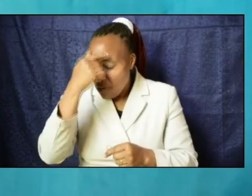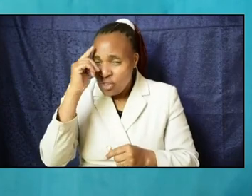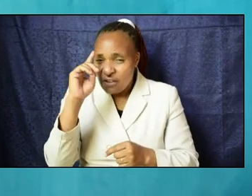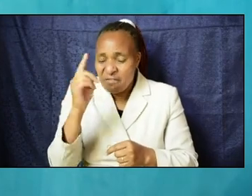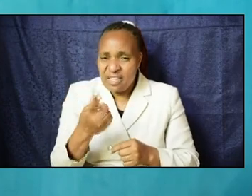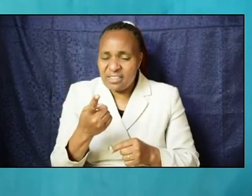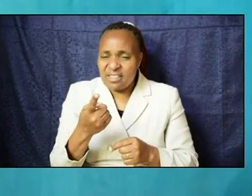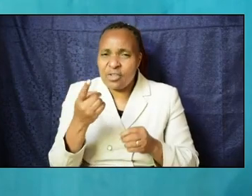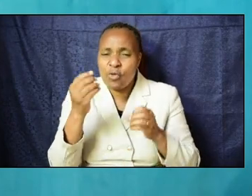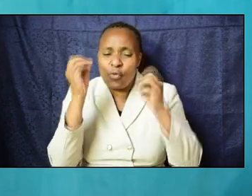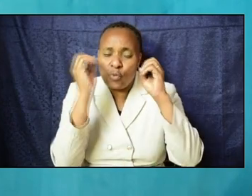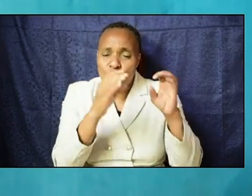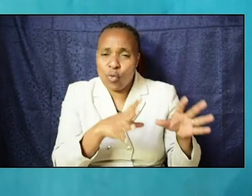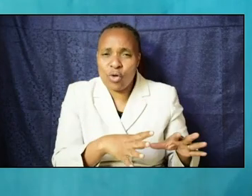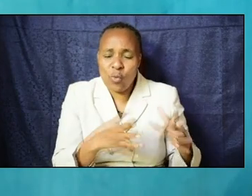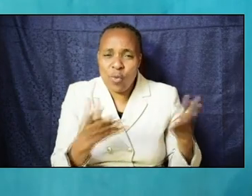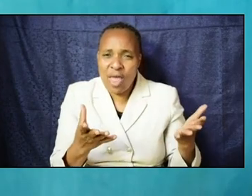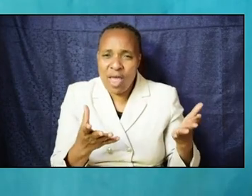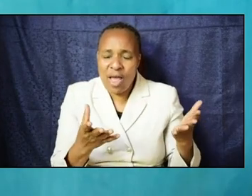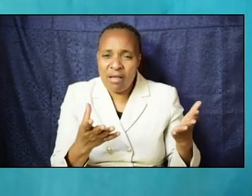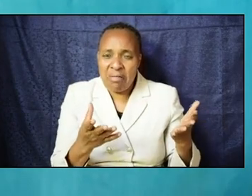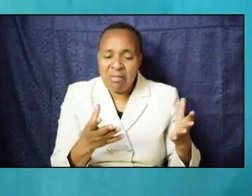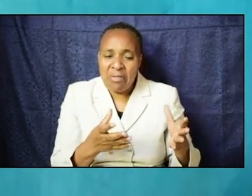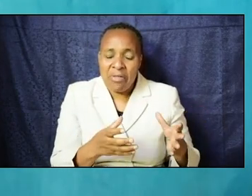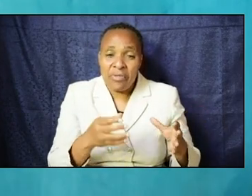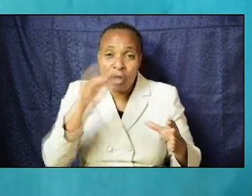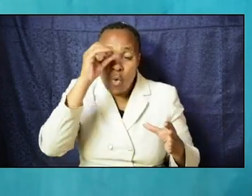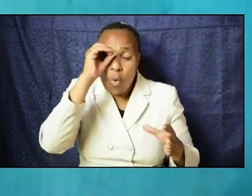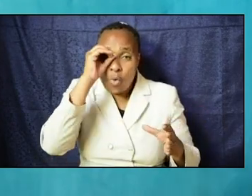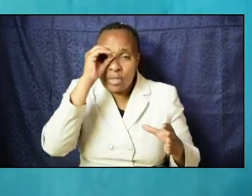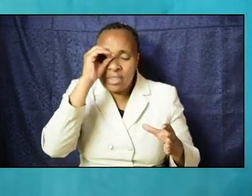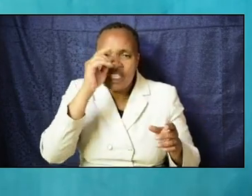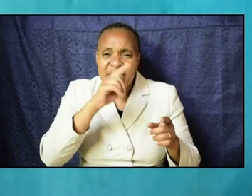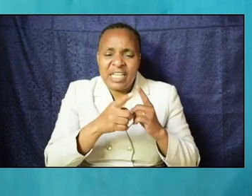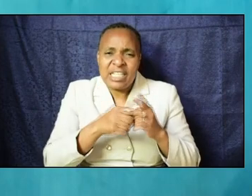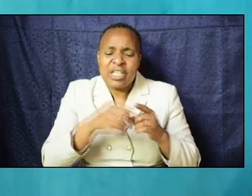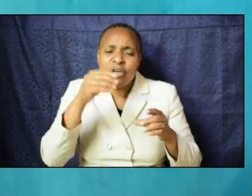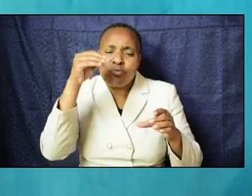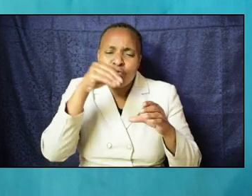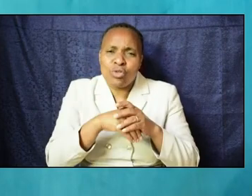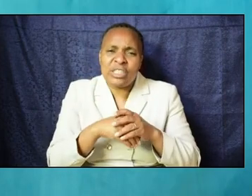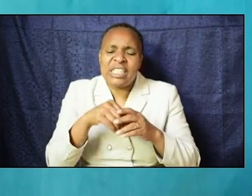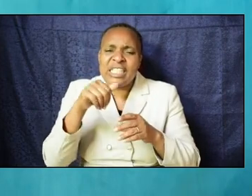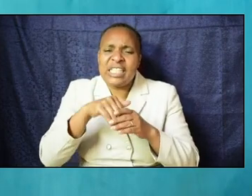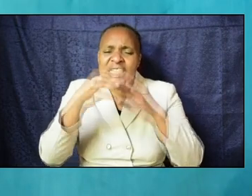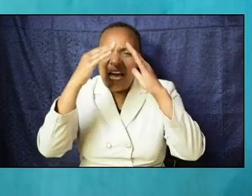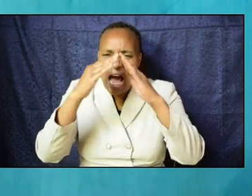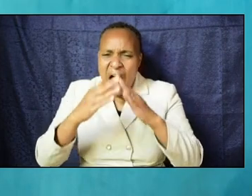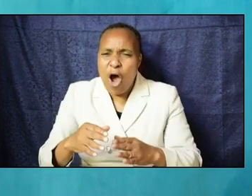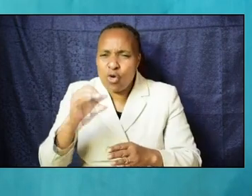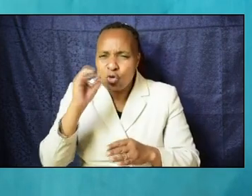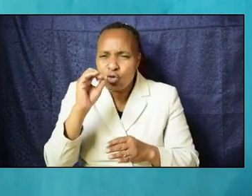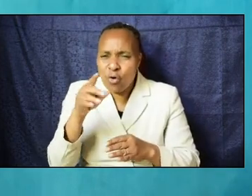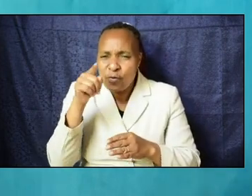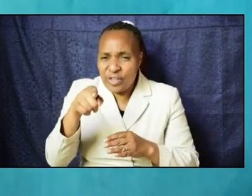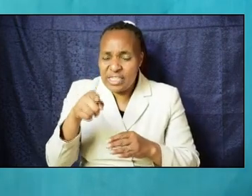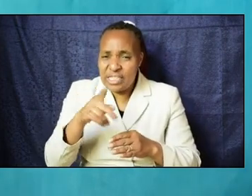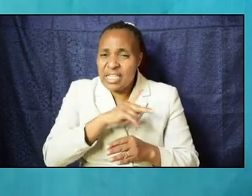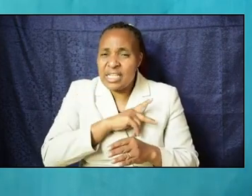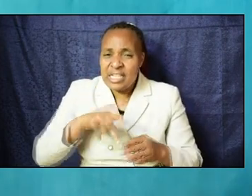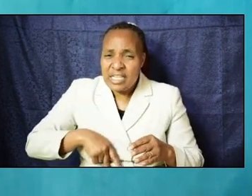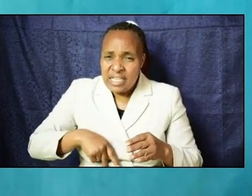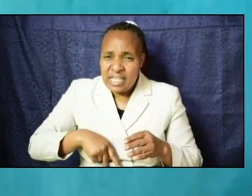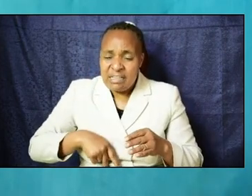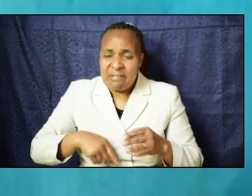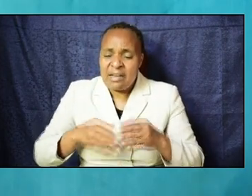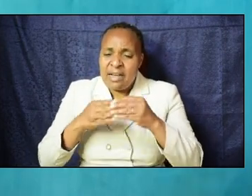he's thrown in a pit, okay, that's not very glamorous, but then now he's put in Potiphar's house, that is, he's the chief of the guard. So in